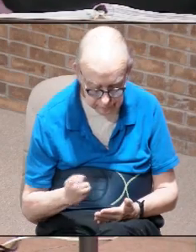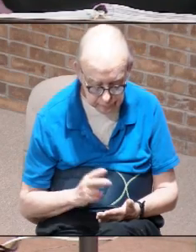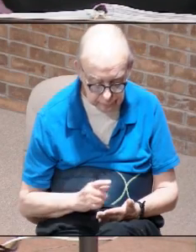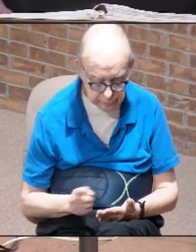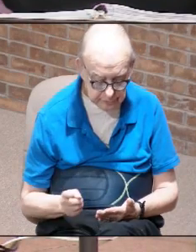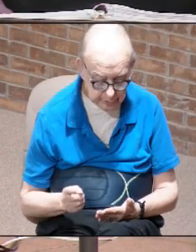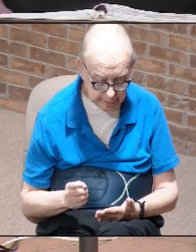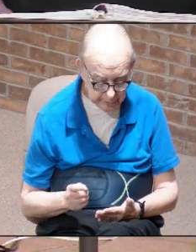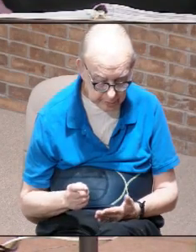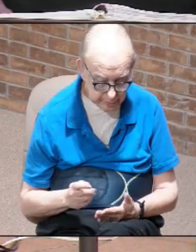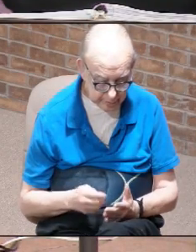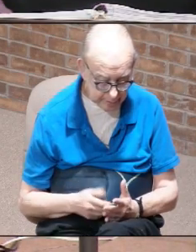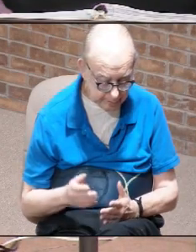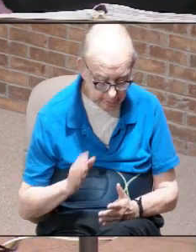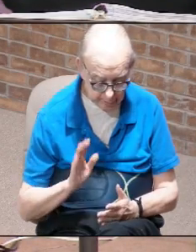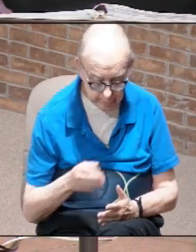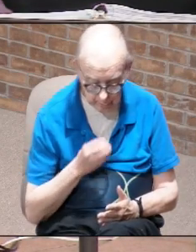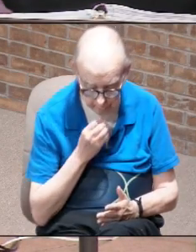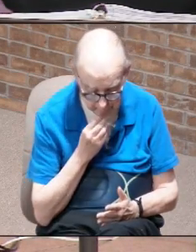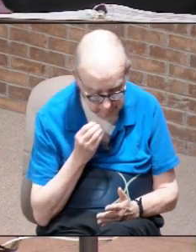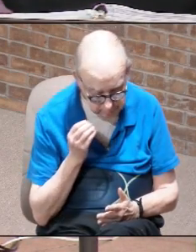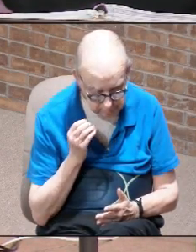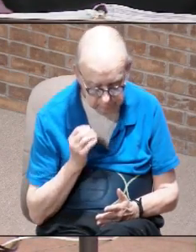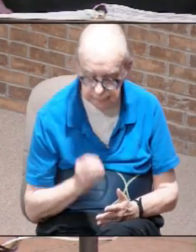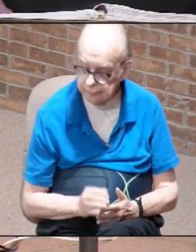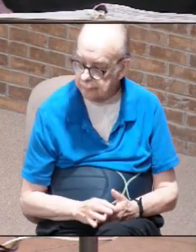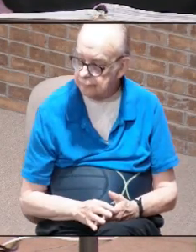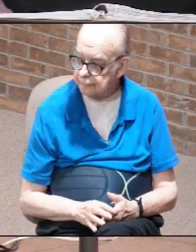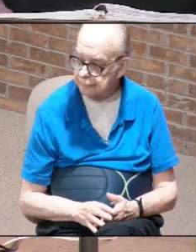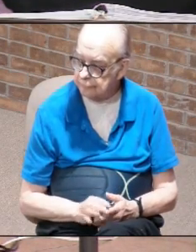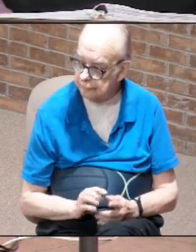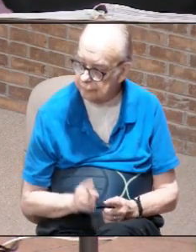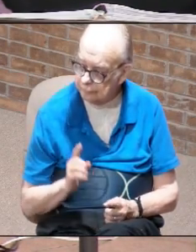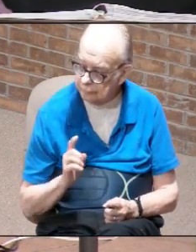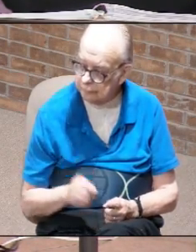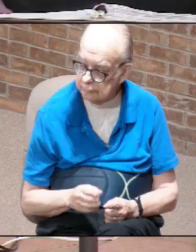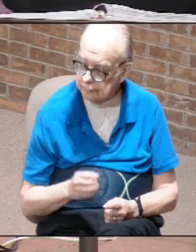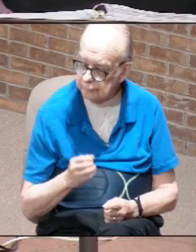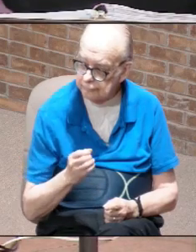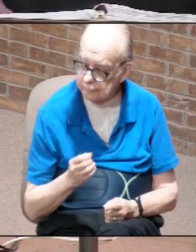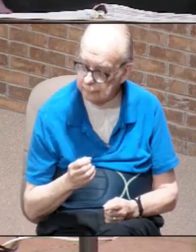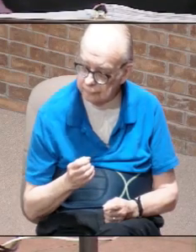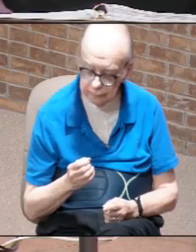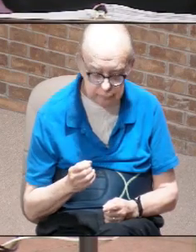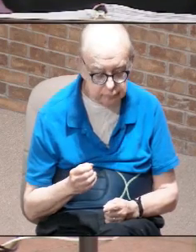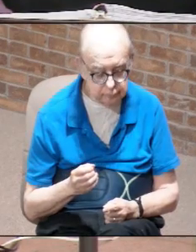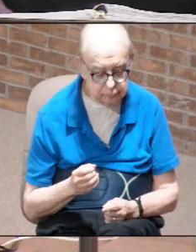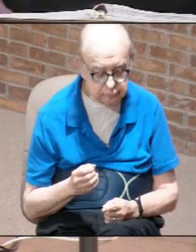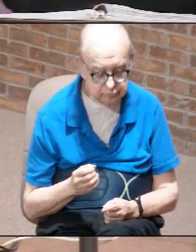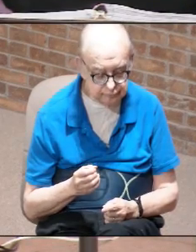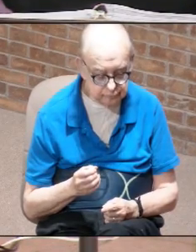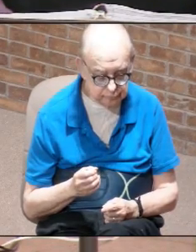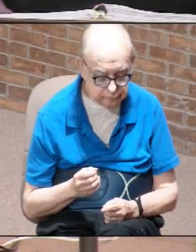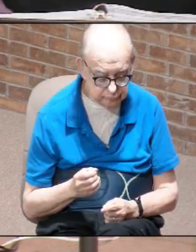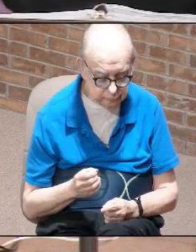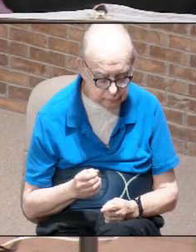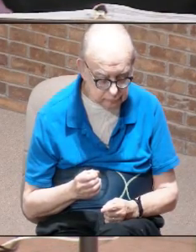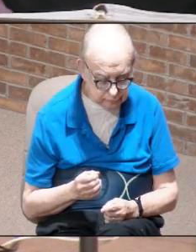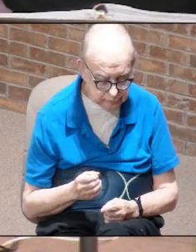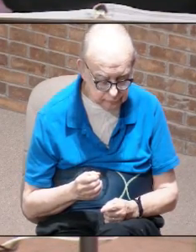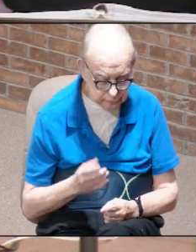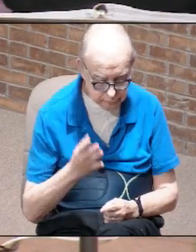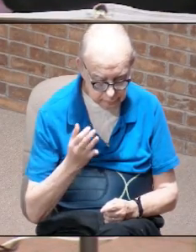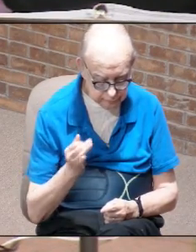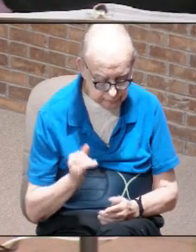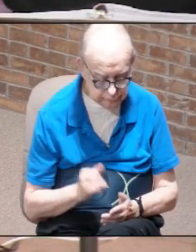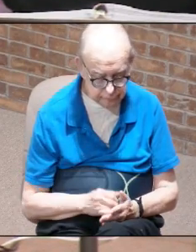weeks. Okay? But you got to understand, it is